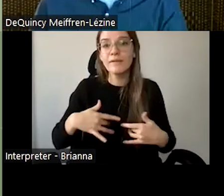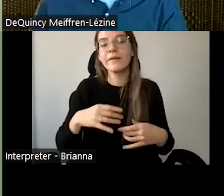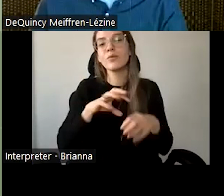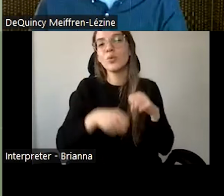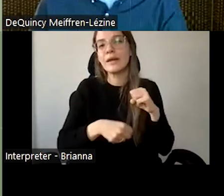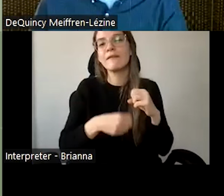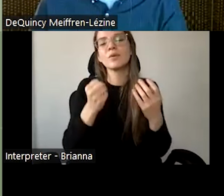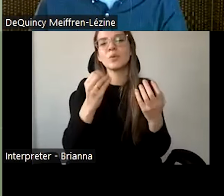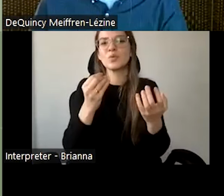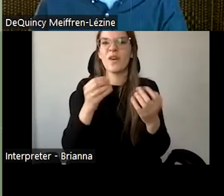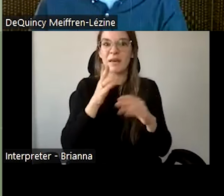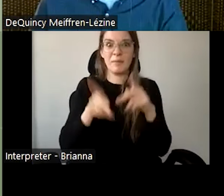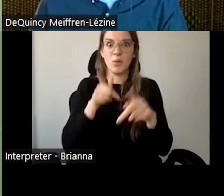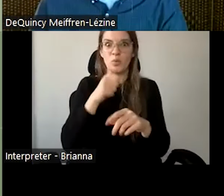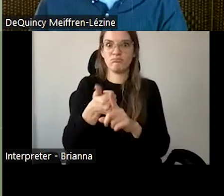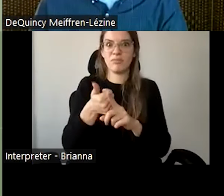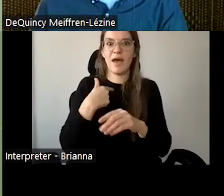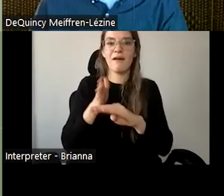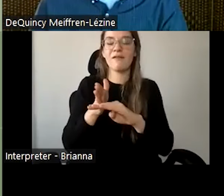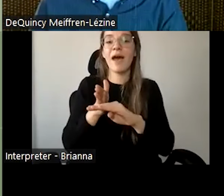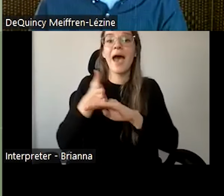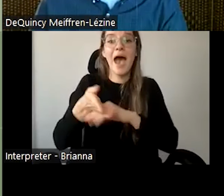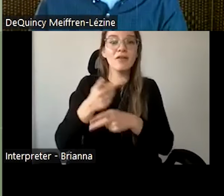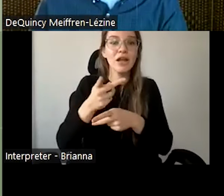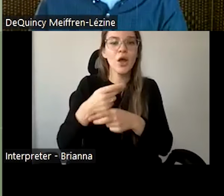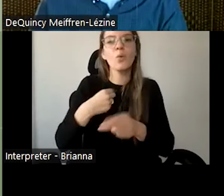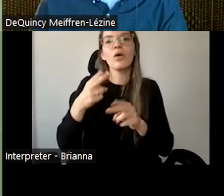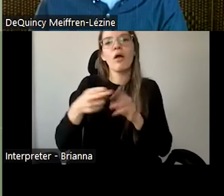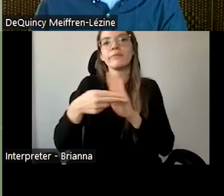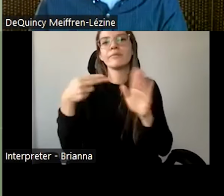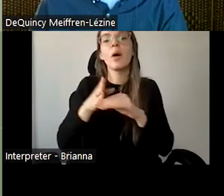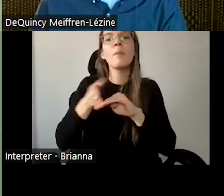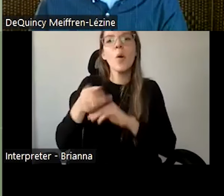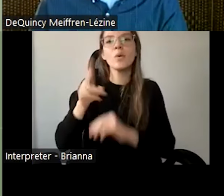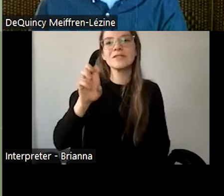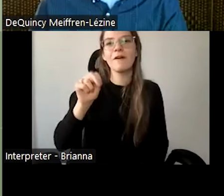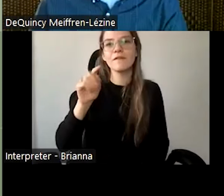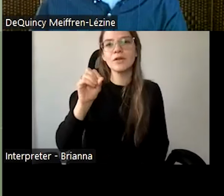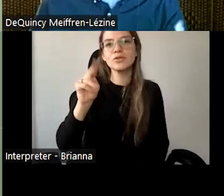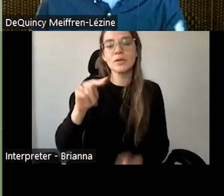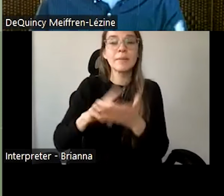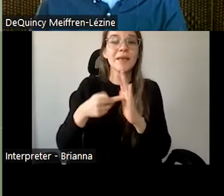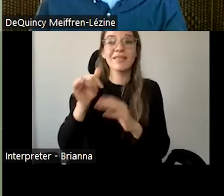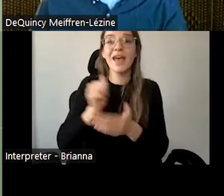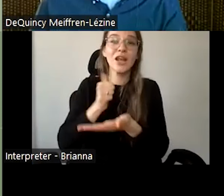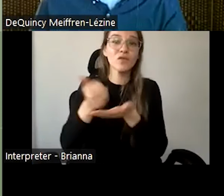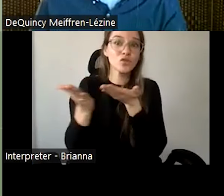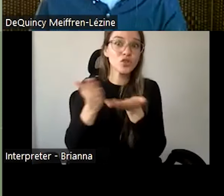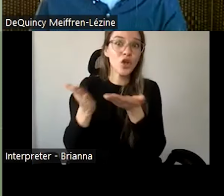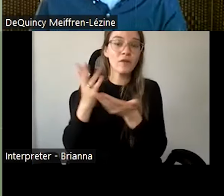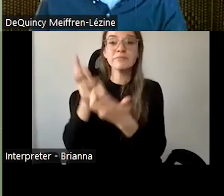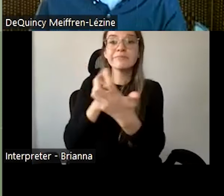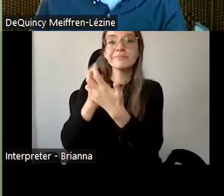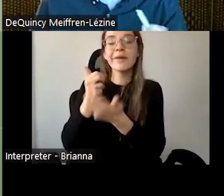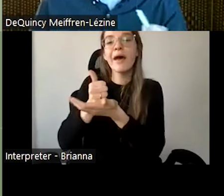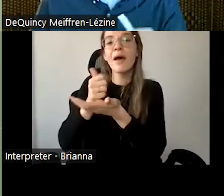receive aftercare or post-intervention, which is basically intervention services to help them with their grief,